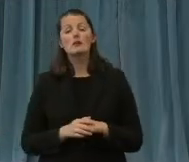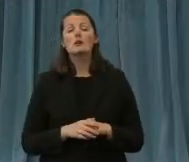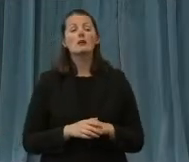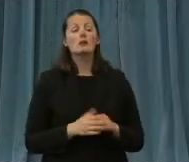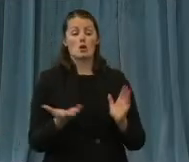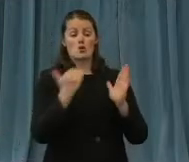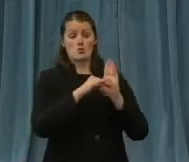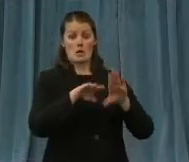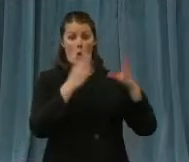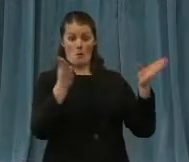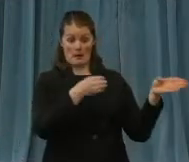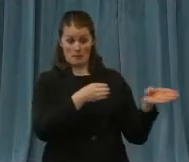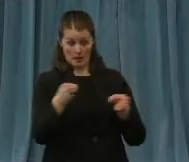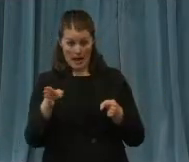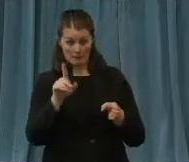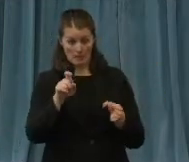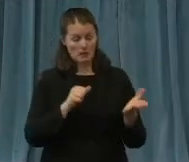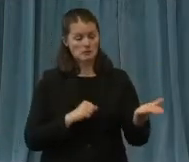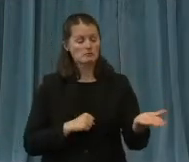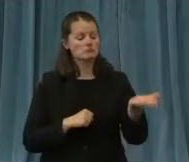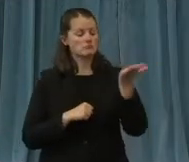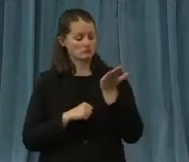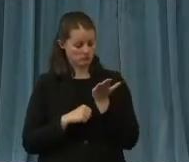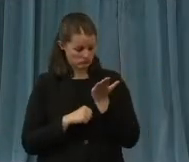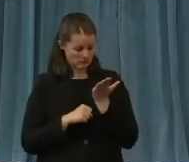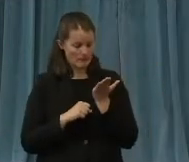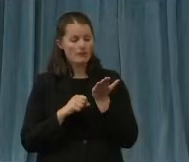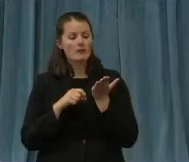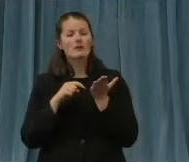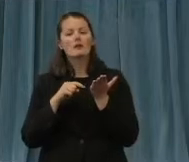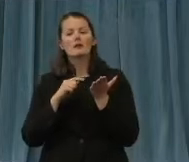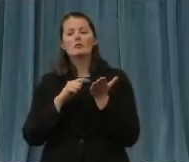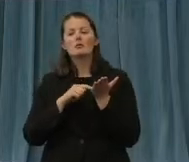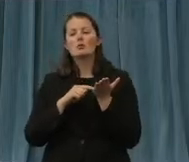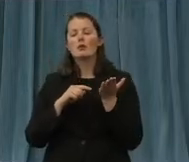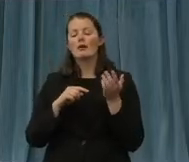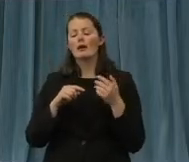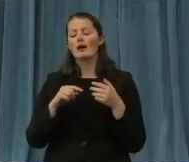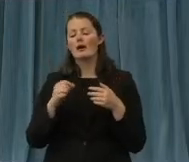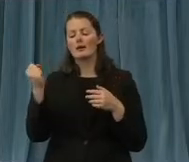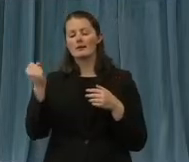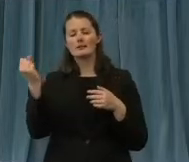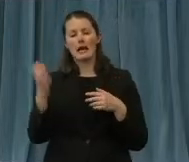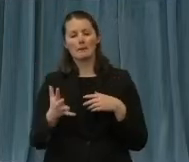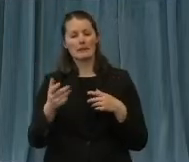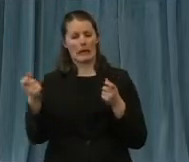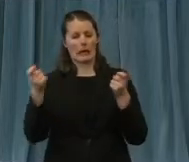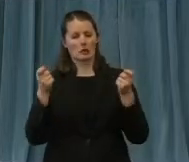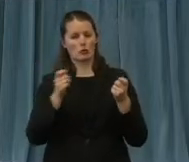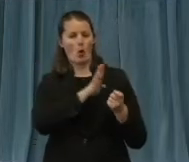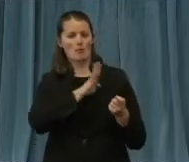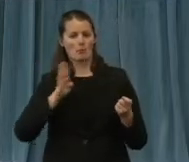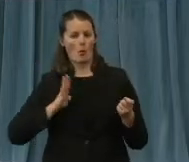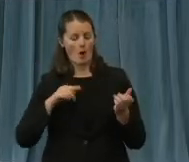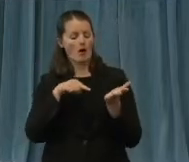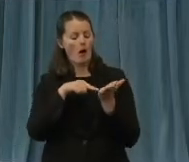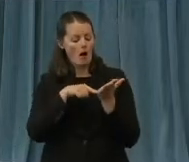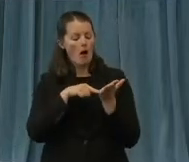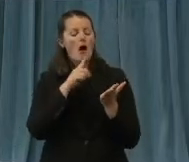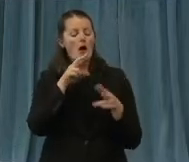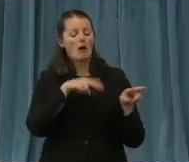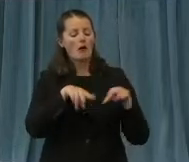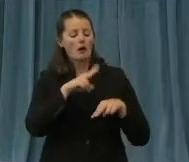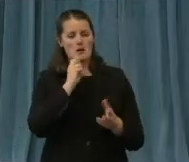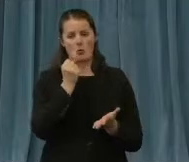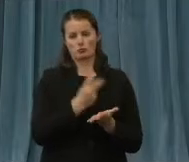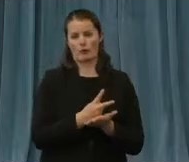and go through Chair Douglas Morgan of the Gaming Control Board, and she would have to approve on those, and we're gonna have to wait and see